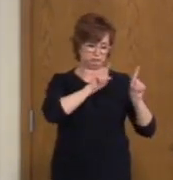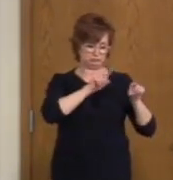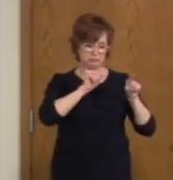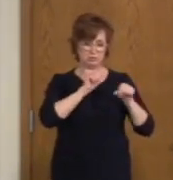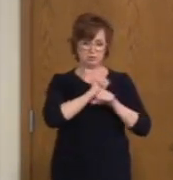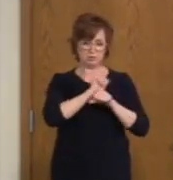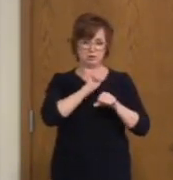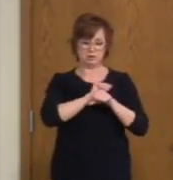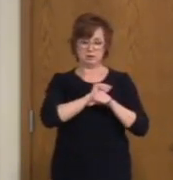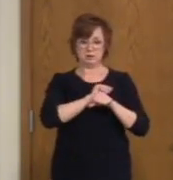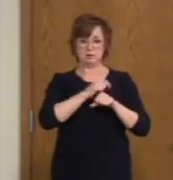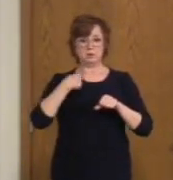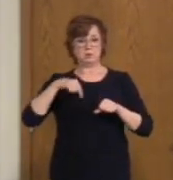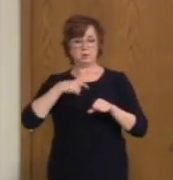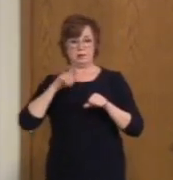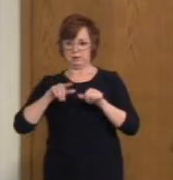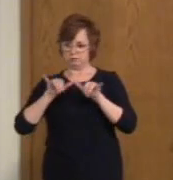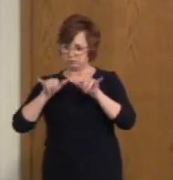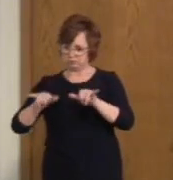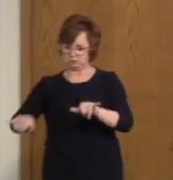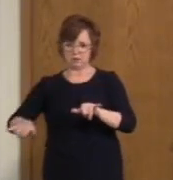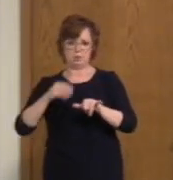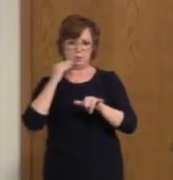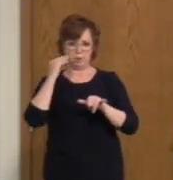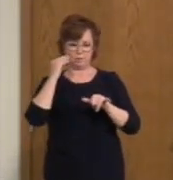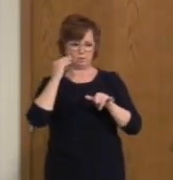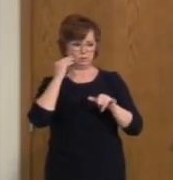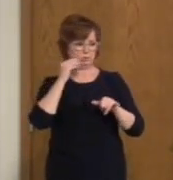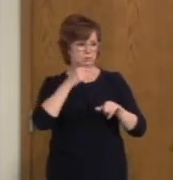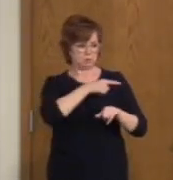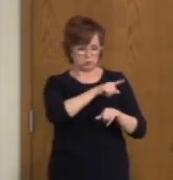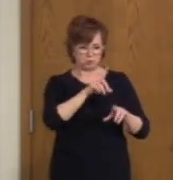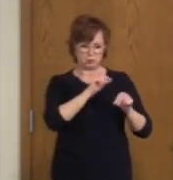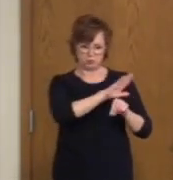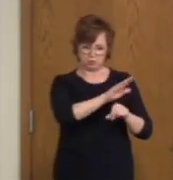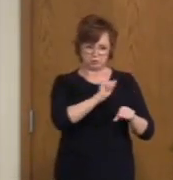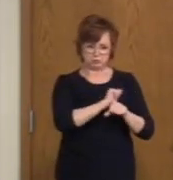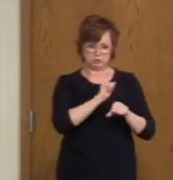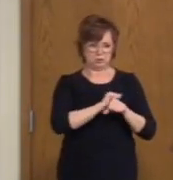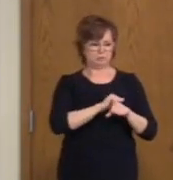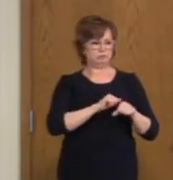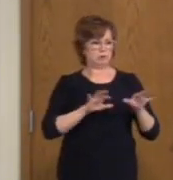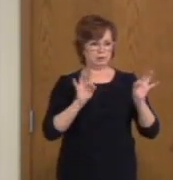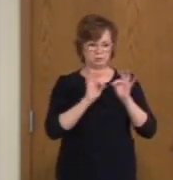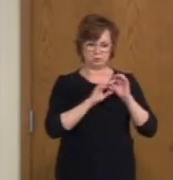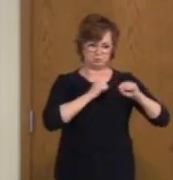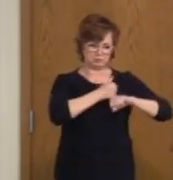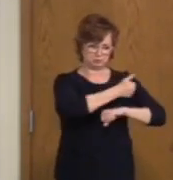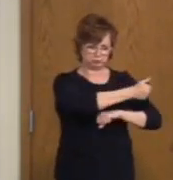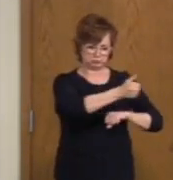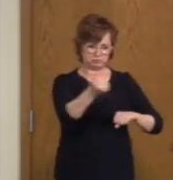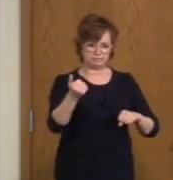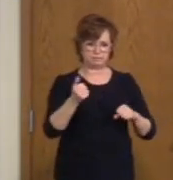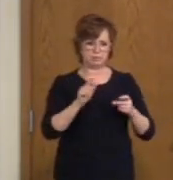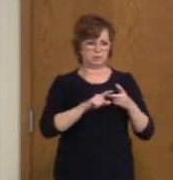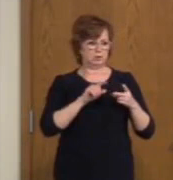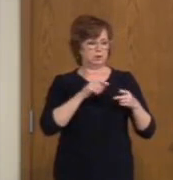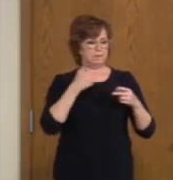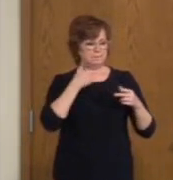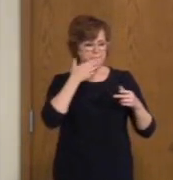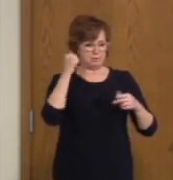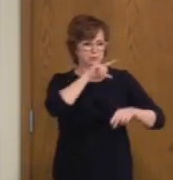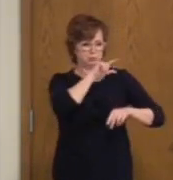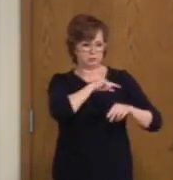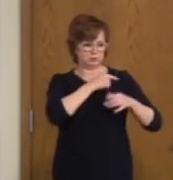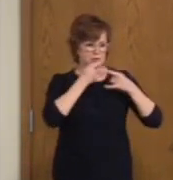do their jobs. They need to be provided with the best masks and protections at work so that they can